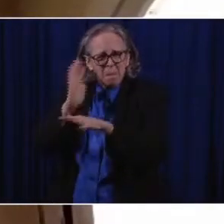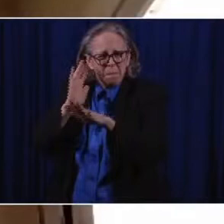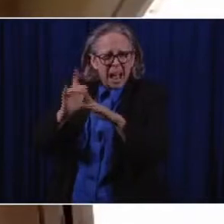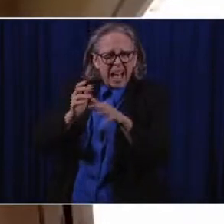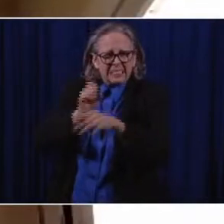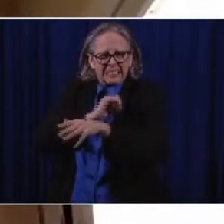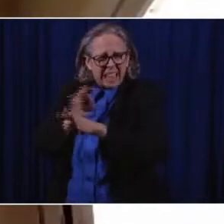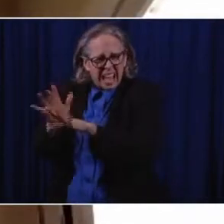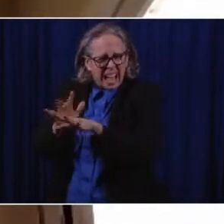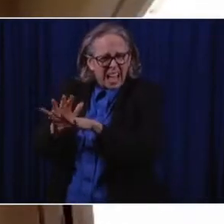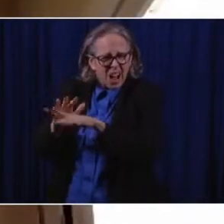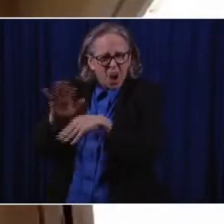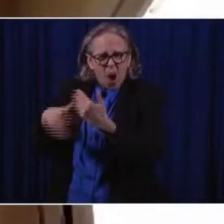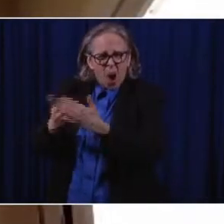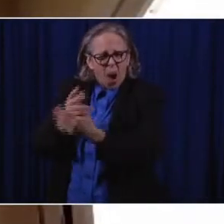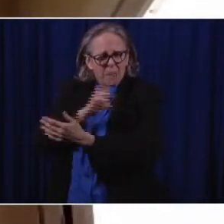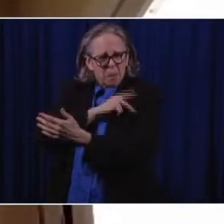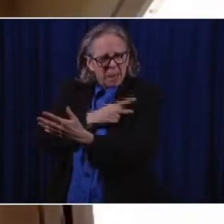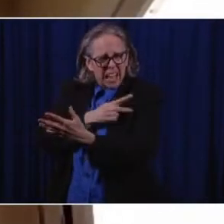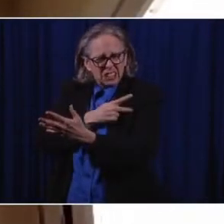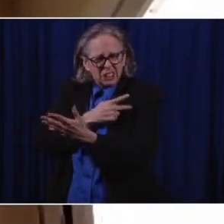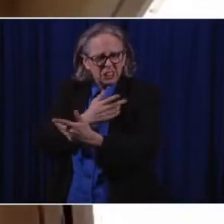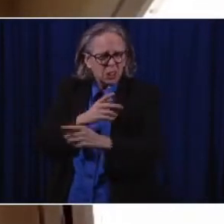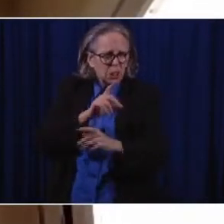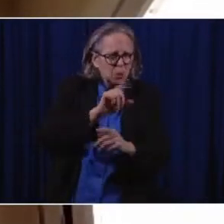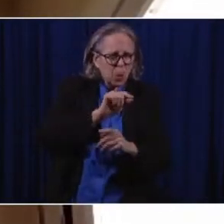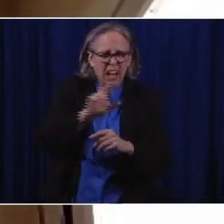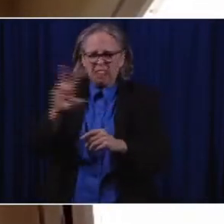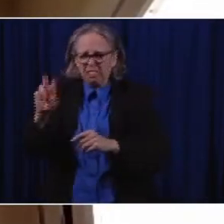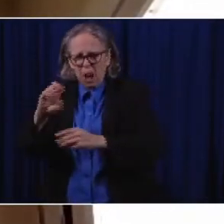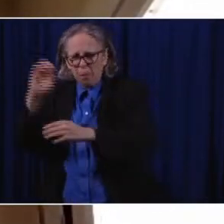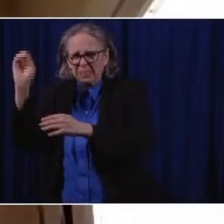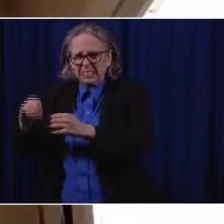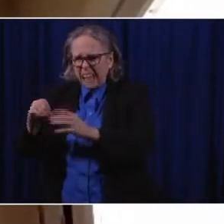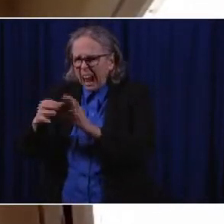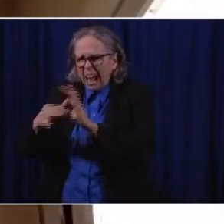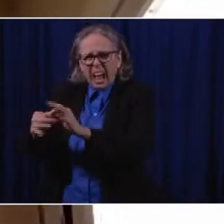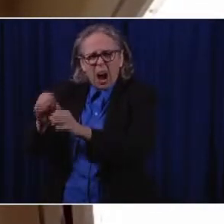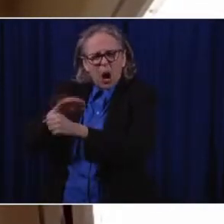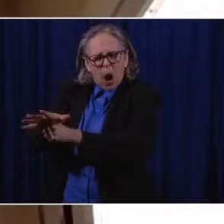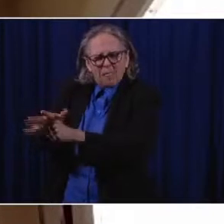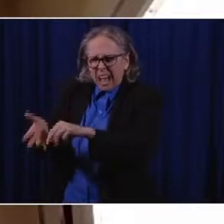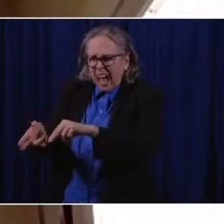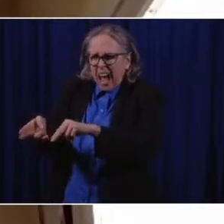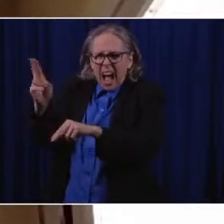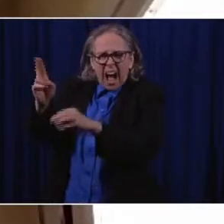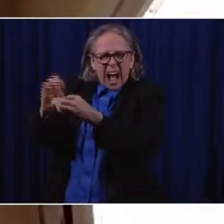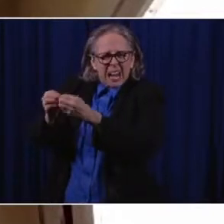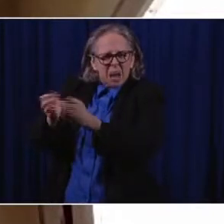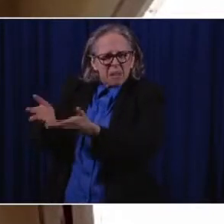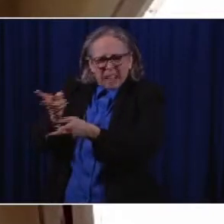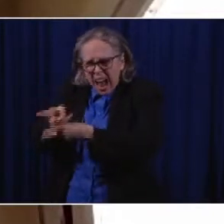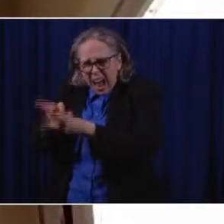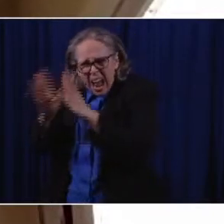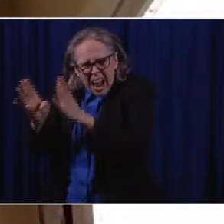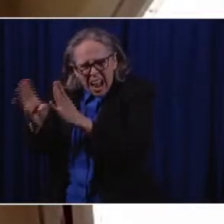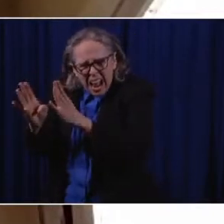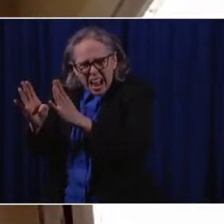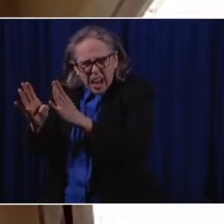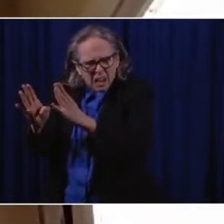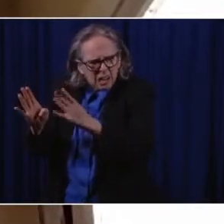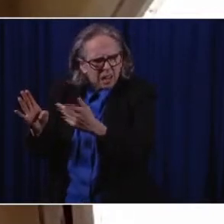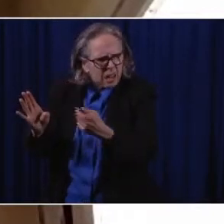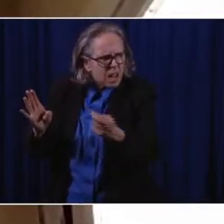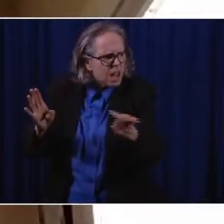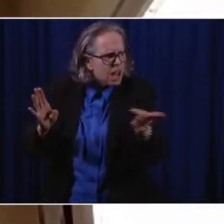COVID patients. We're seeing the results, we believe, of people getting together in and around the